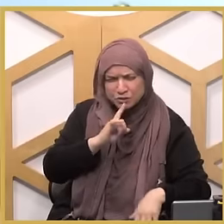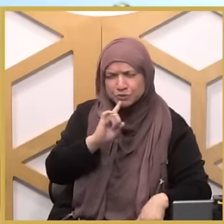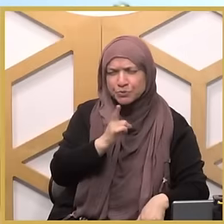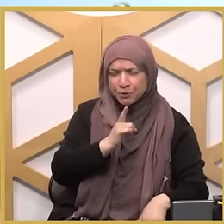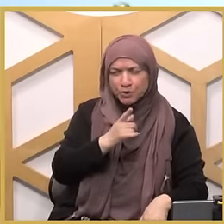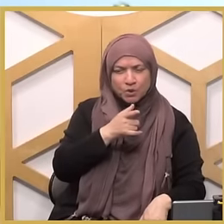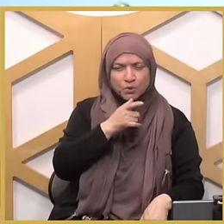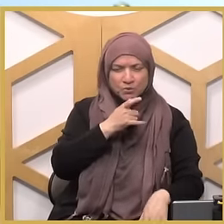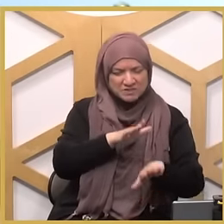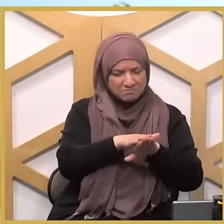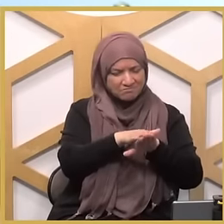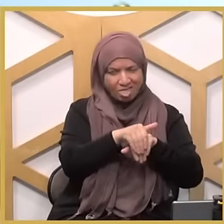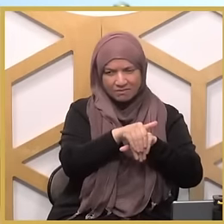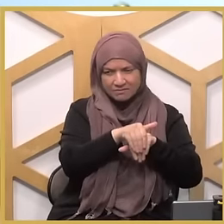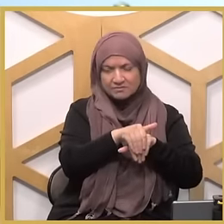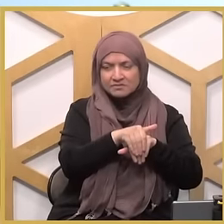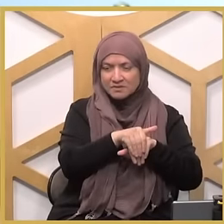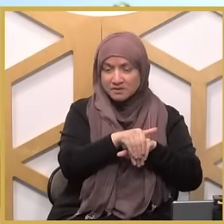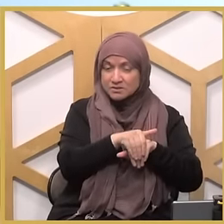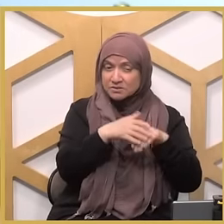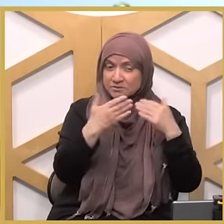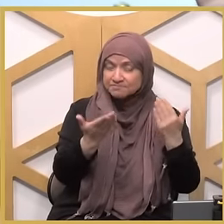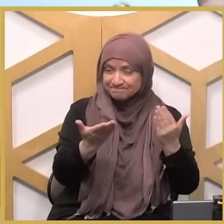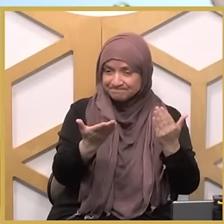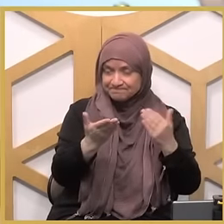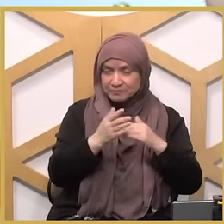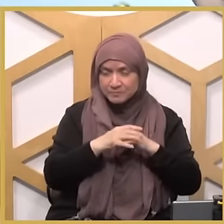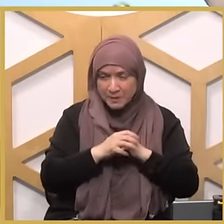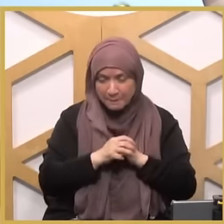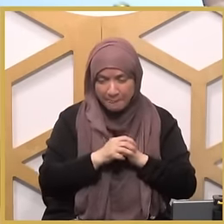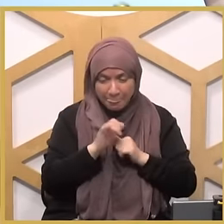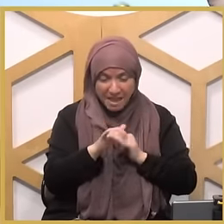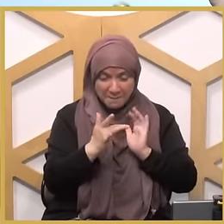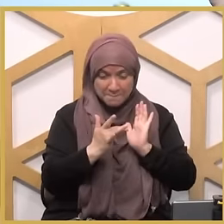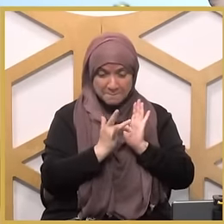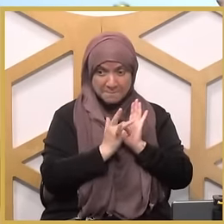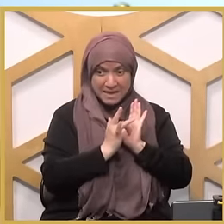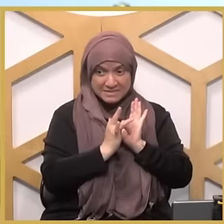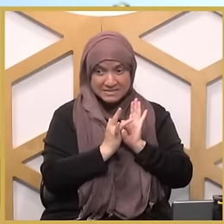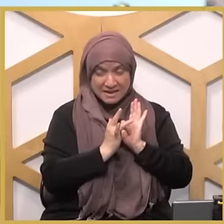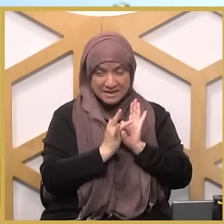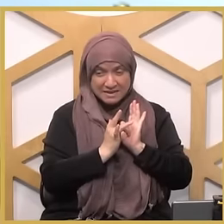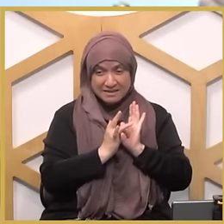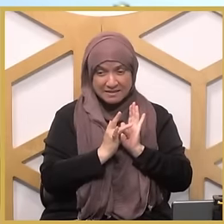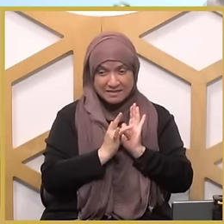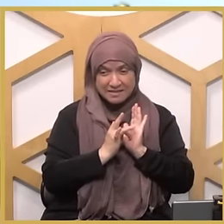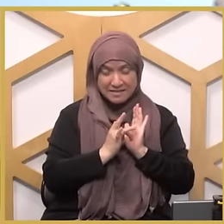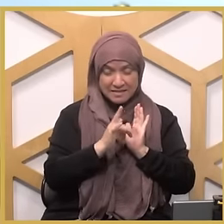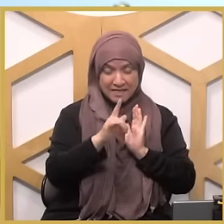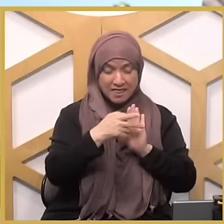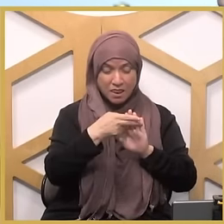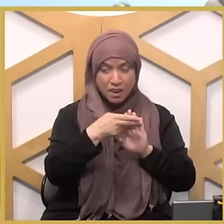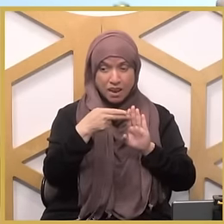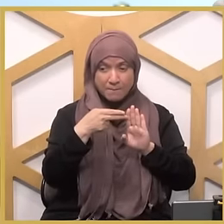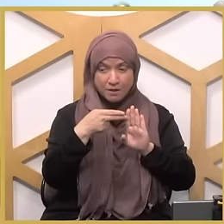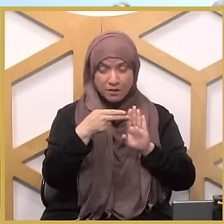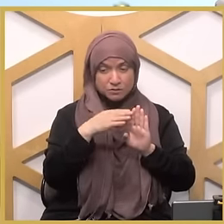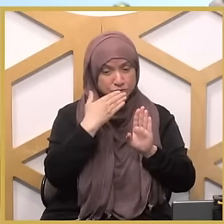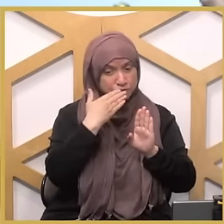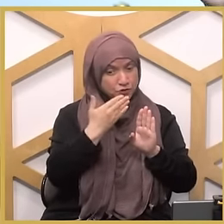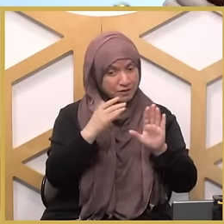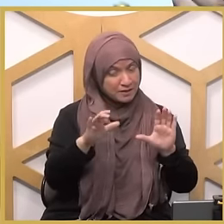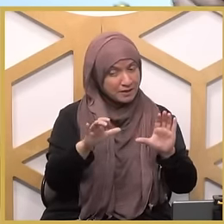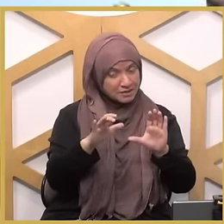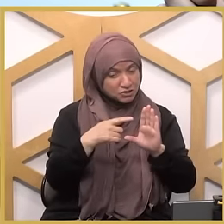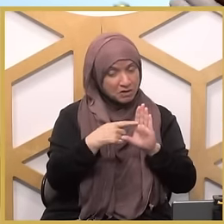the label of your good deed, the medicine that's given to you of your good deed, the only thing that you need to know of the side effects,